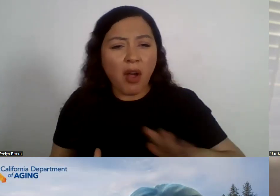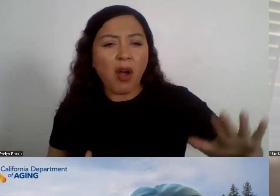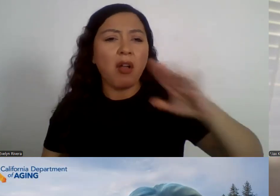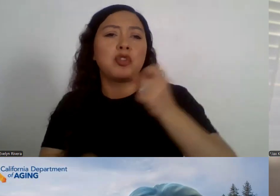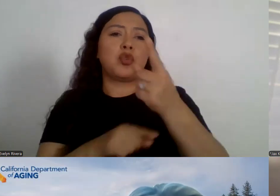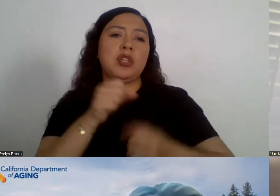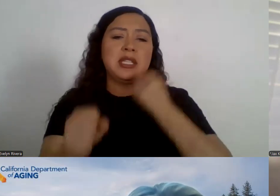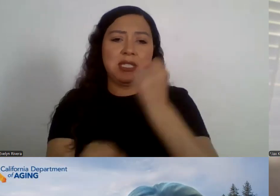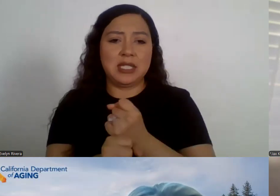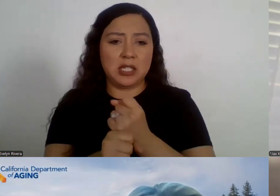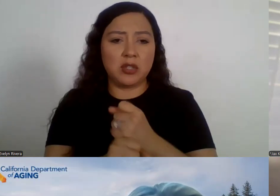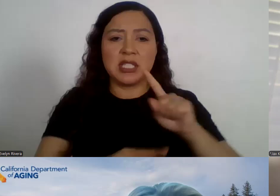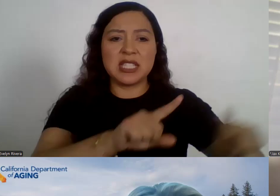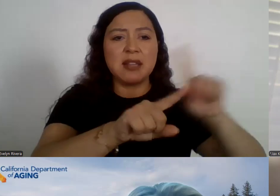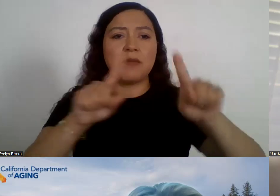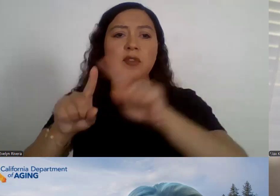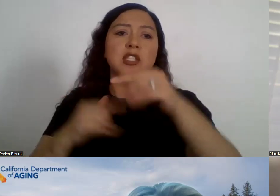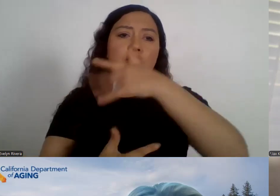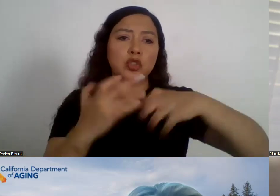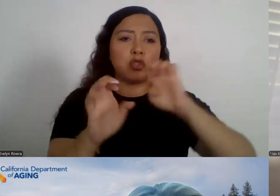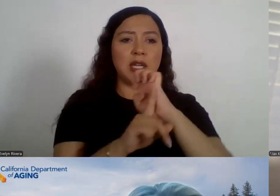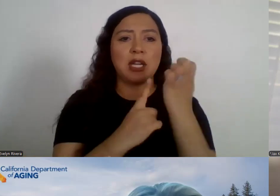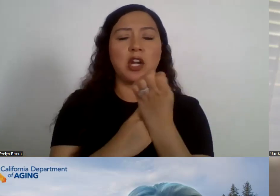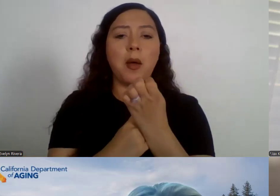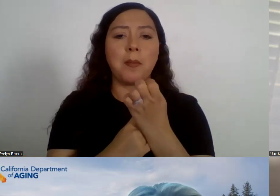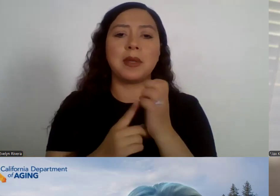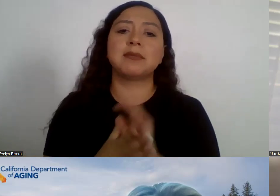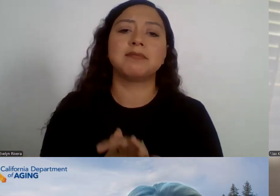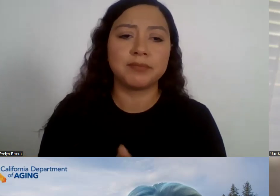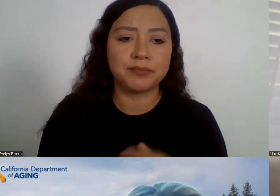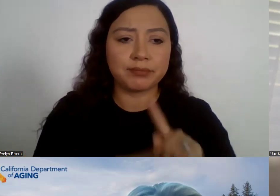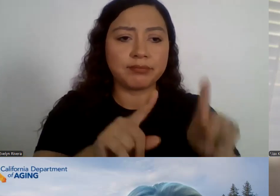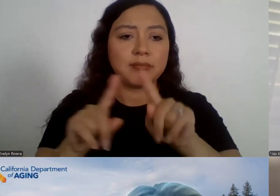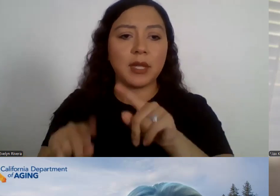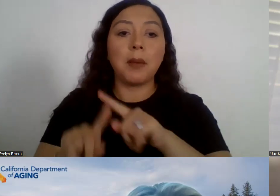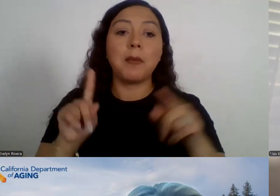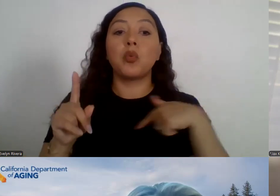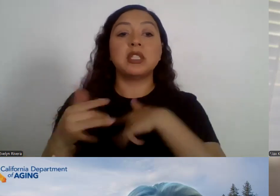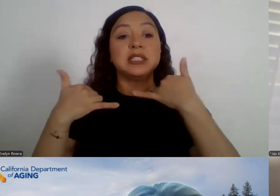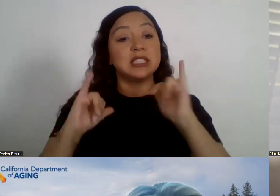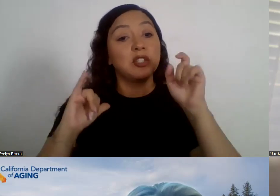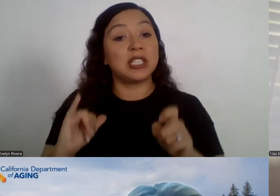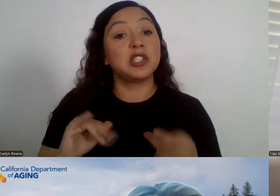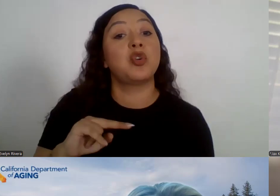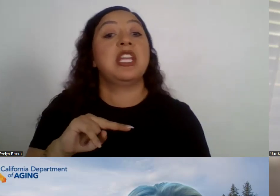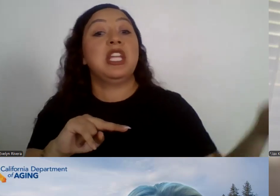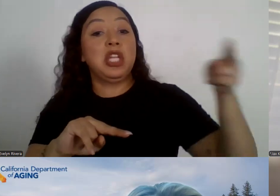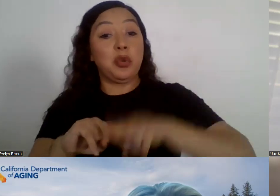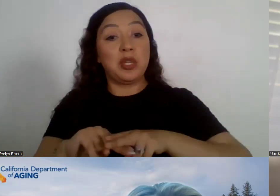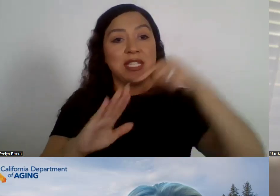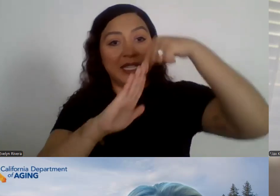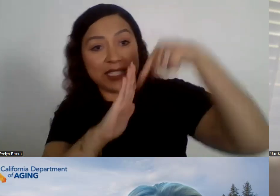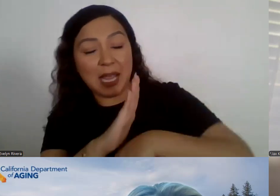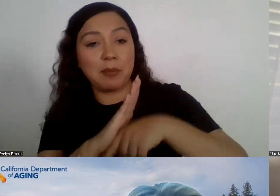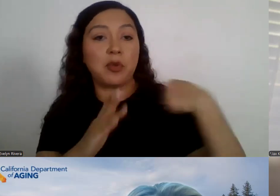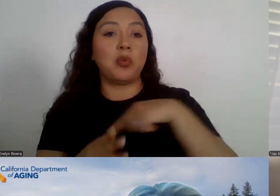socioeconomic statuses, we still need to increase the breadth and depth of people we serve. So